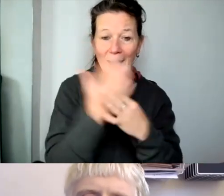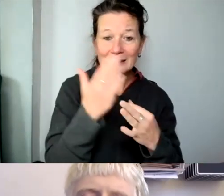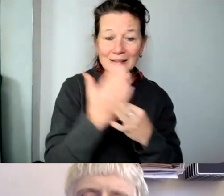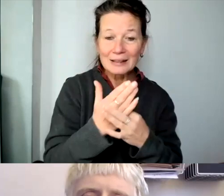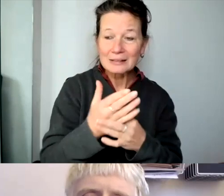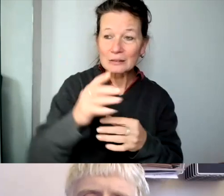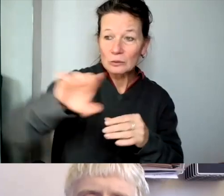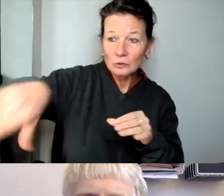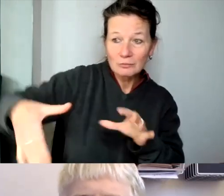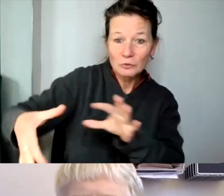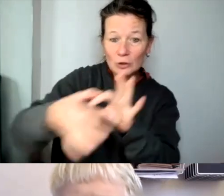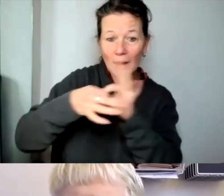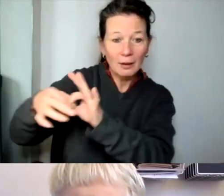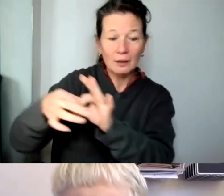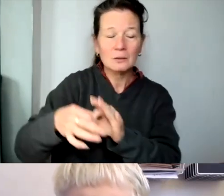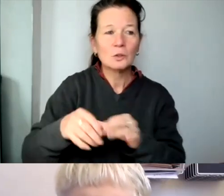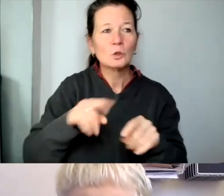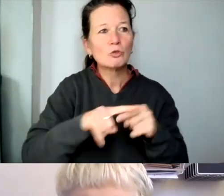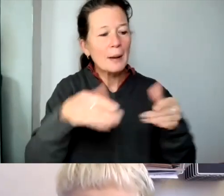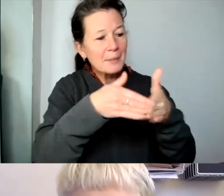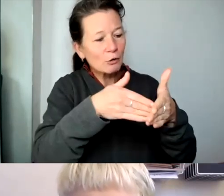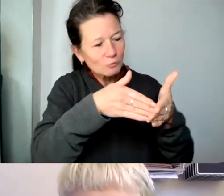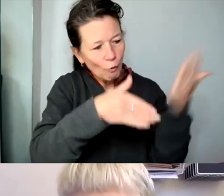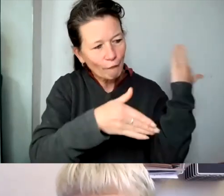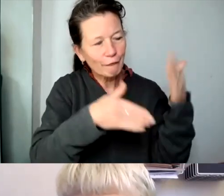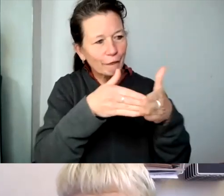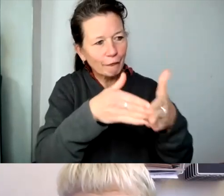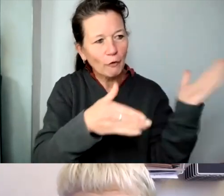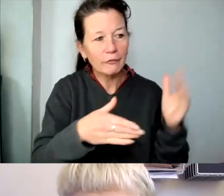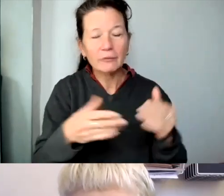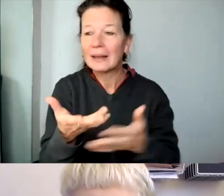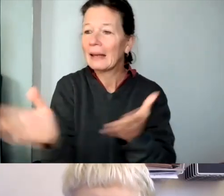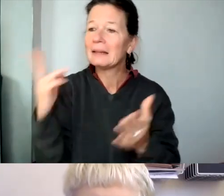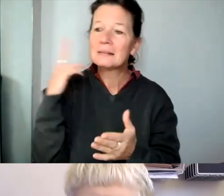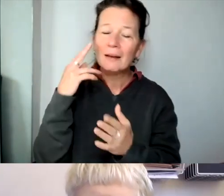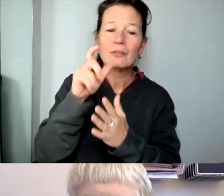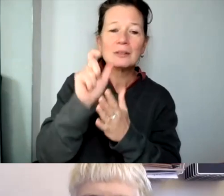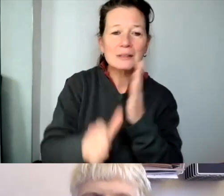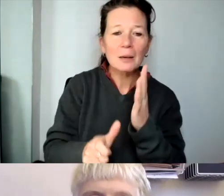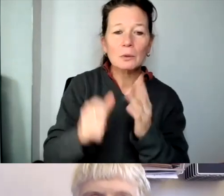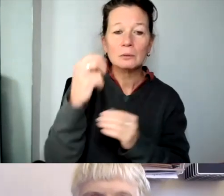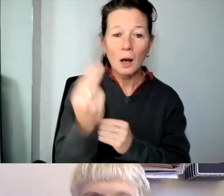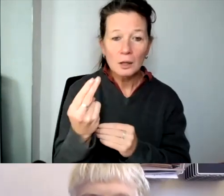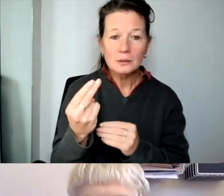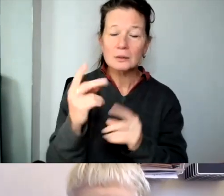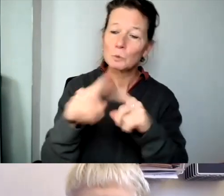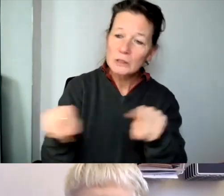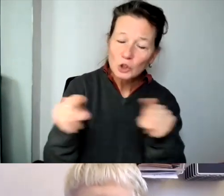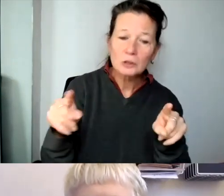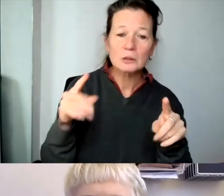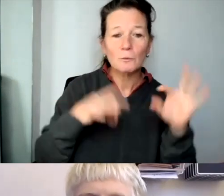So we seek to remove barriers for deaf and disabled artists, musicians,